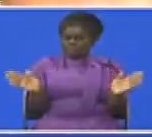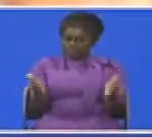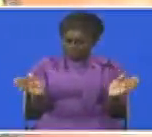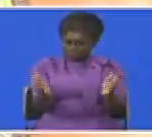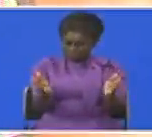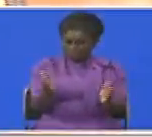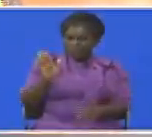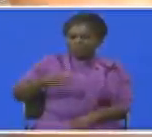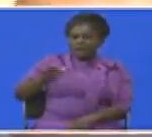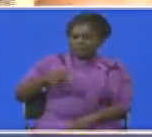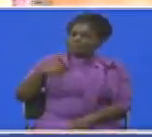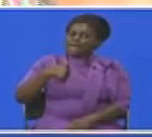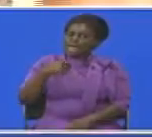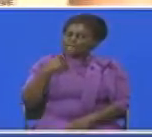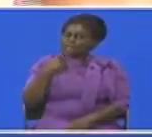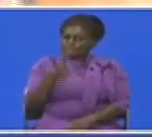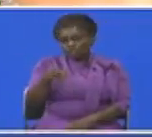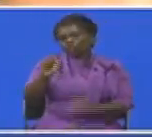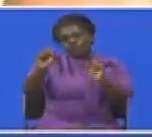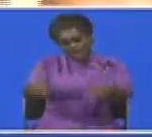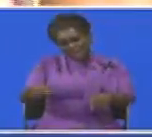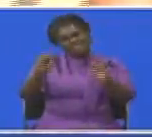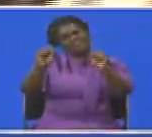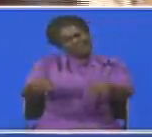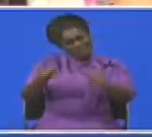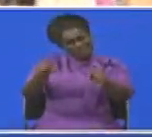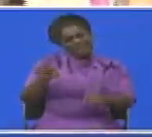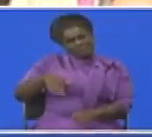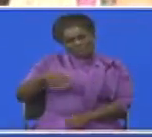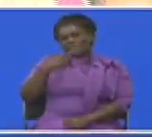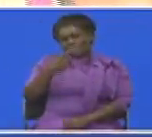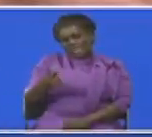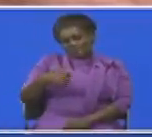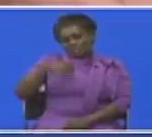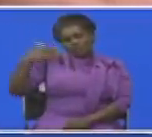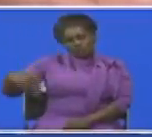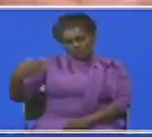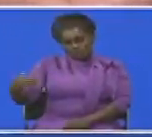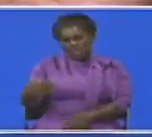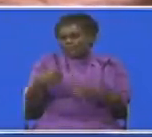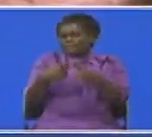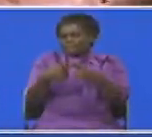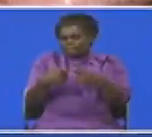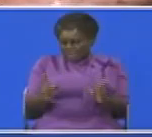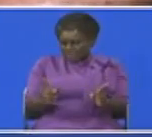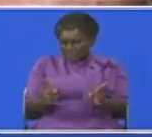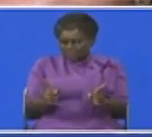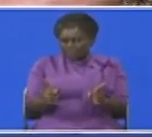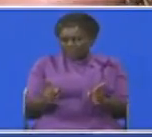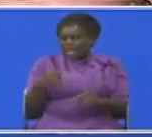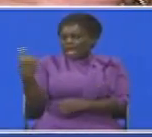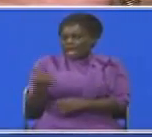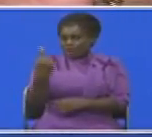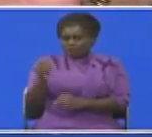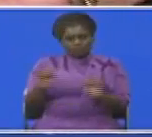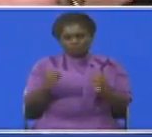motivation that my mom always used to give me, you can do it, you can make it, that made all this happen. But of course, she would not have done it without